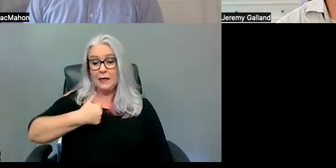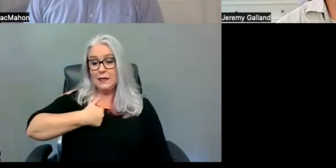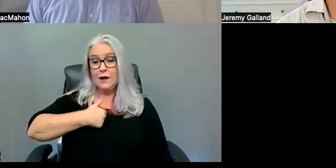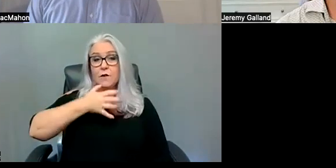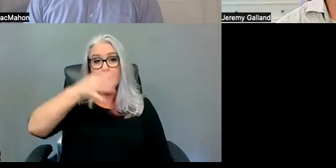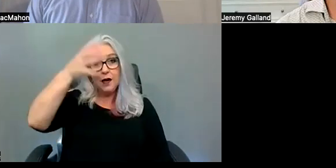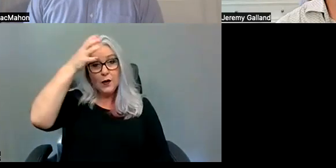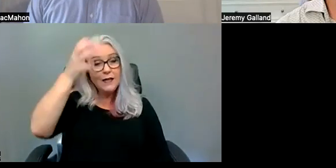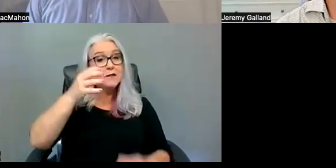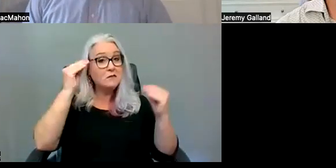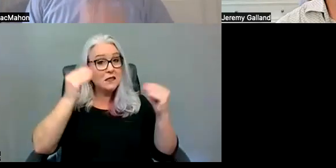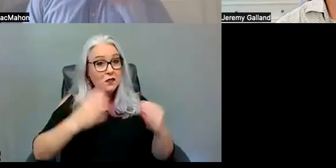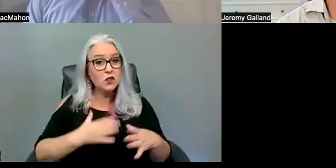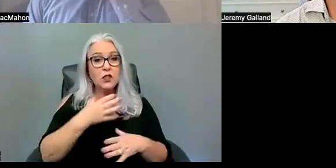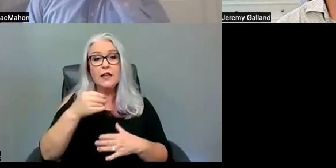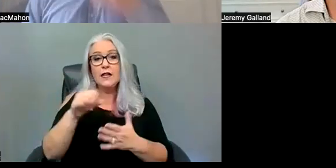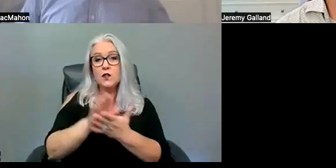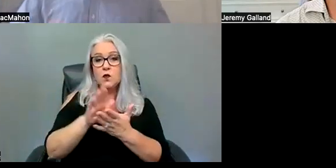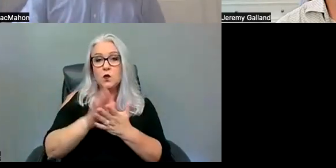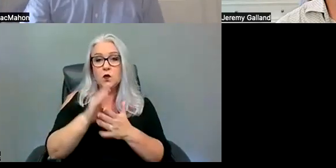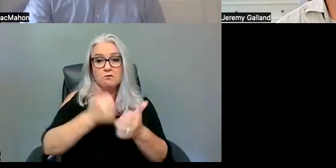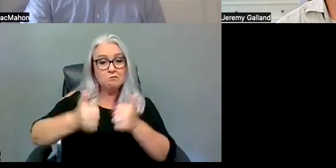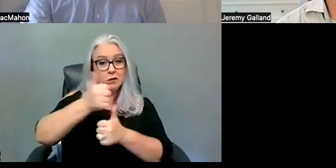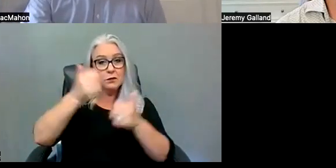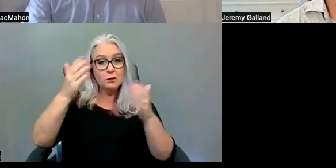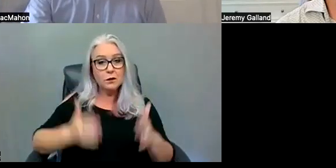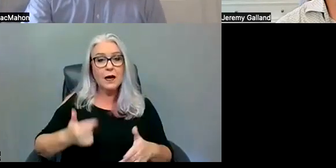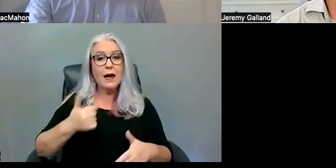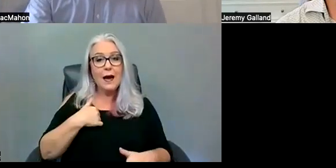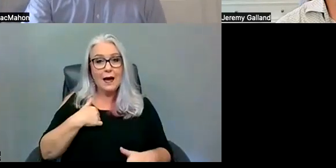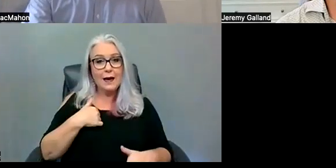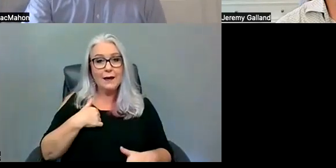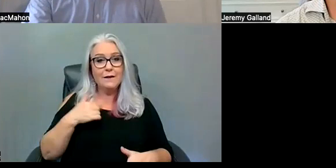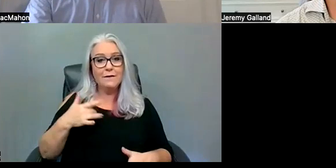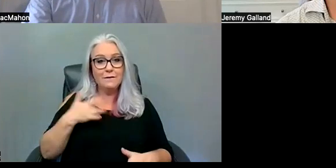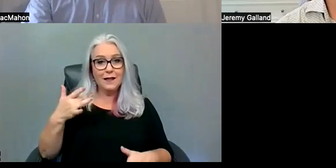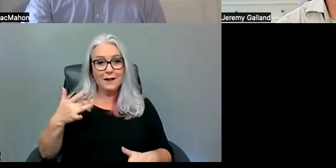school administrator, and a community member, I feel